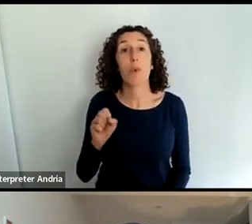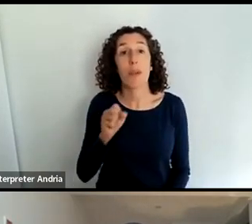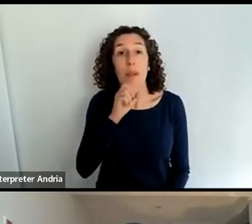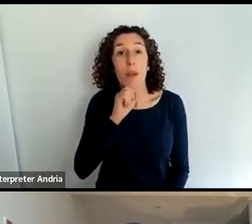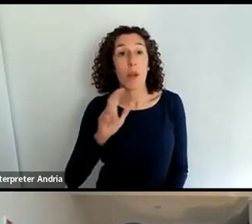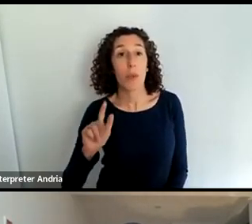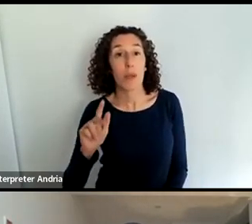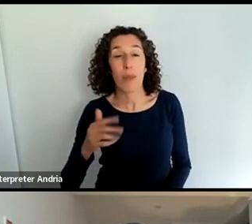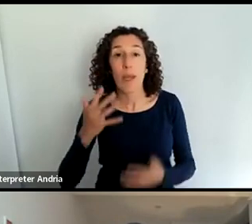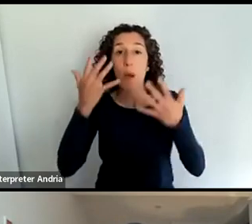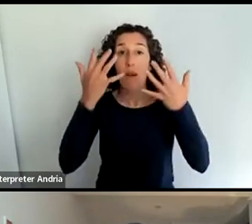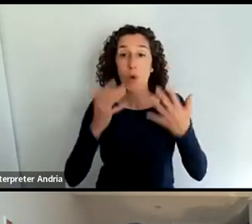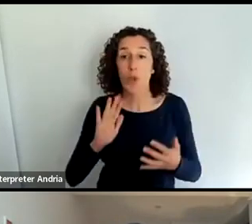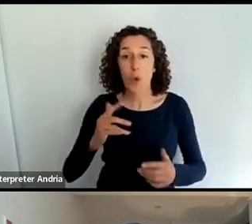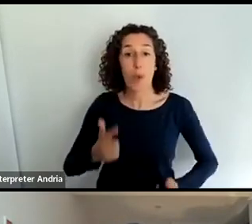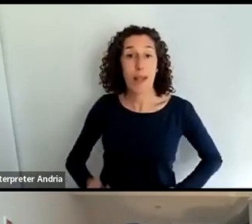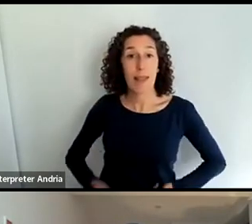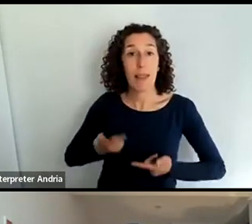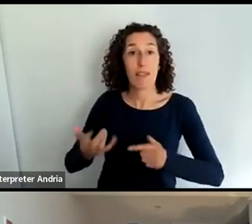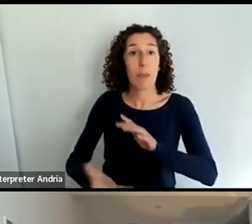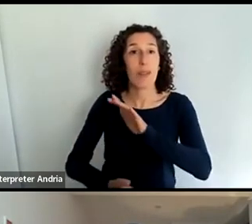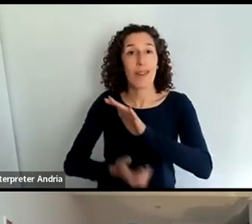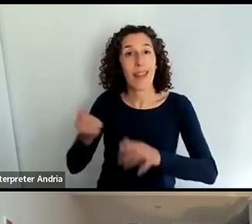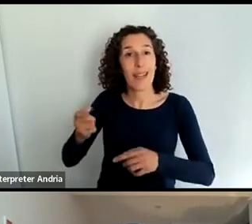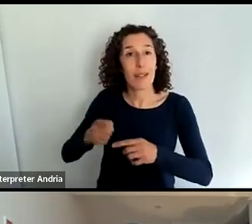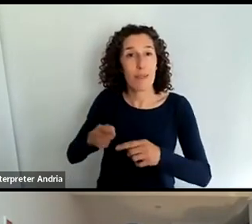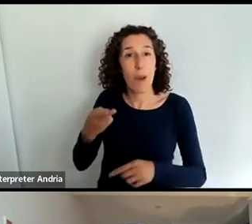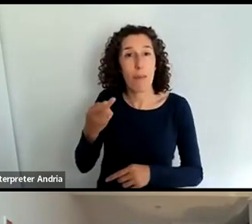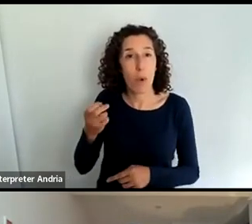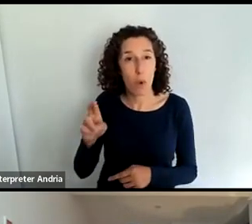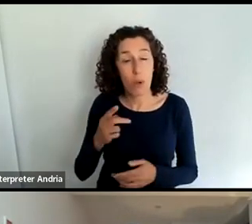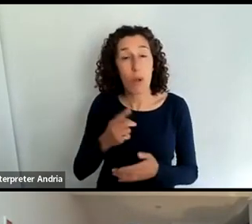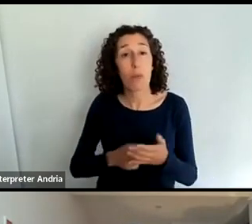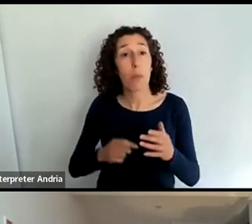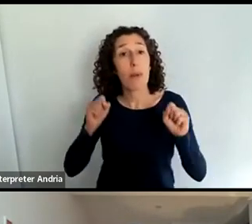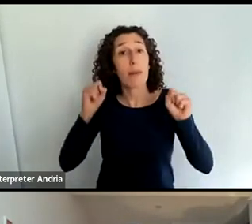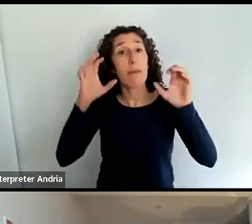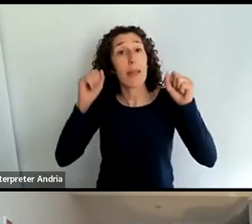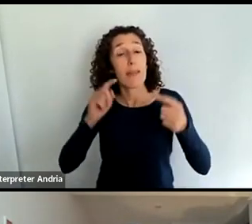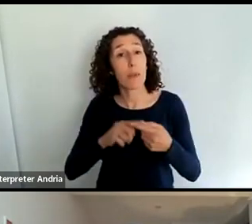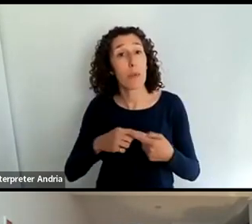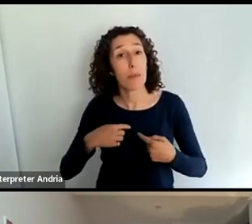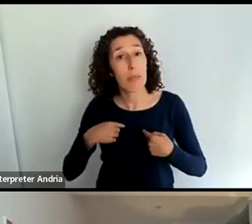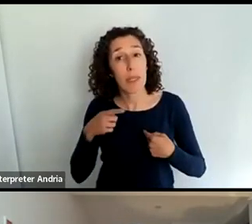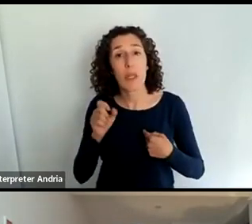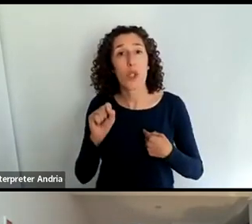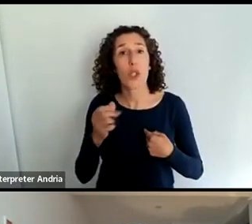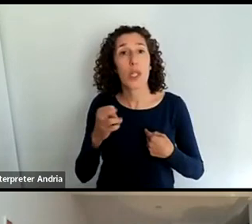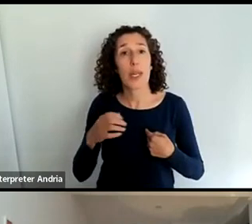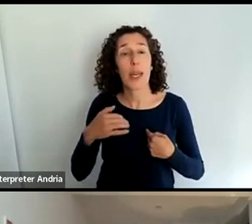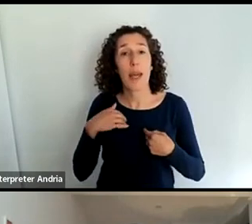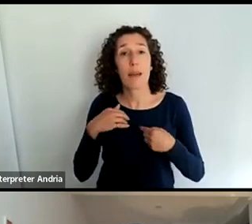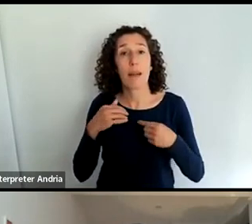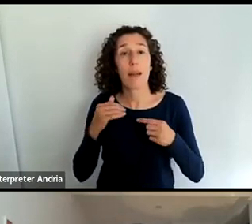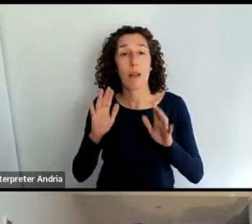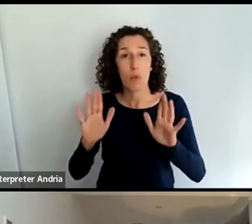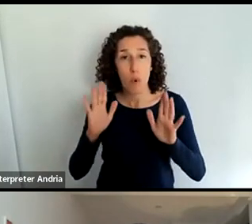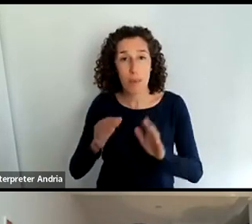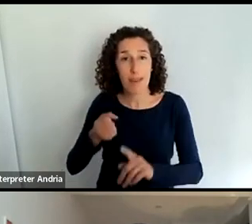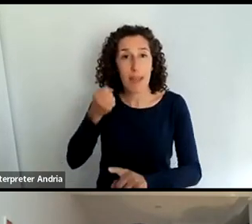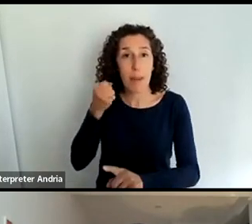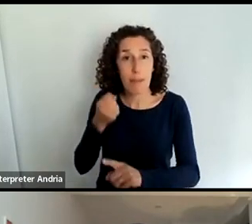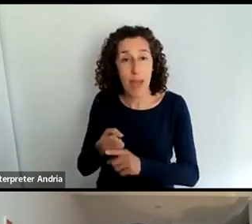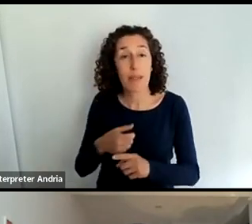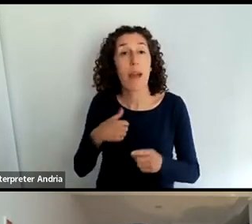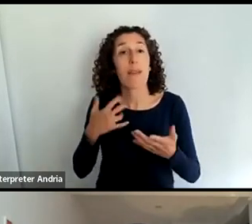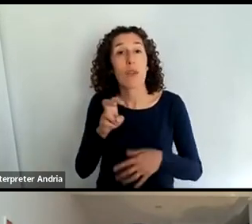taken from her. But what amazes me is that she's had such an enormous impact. I've traveled the world